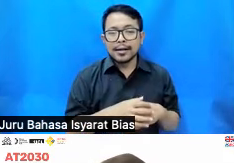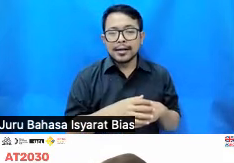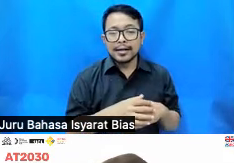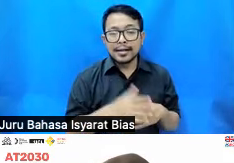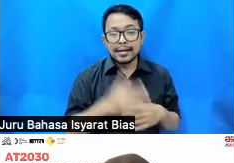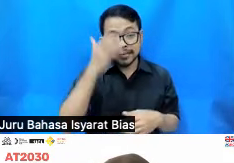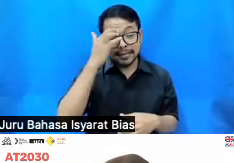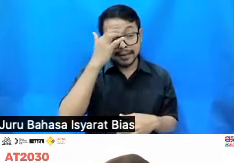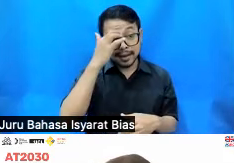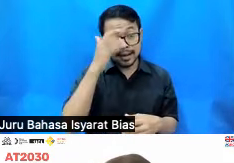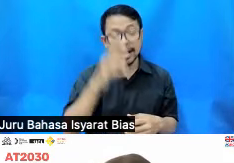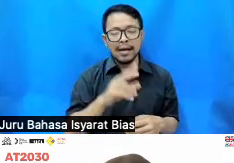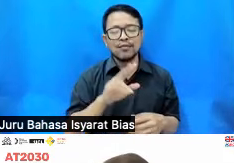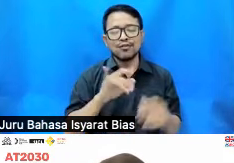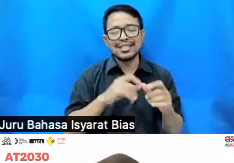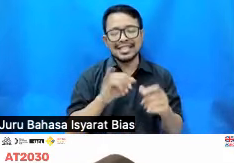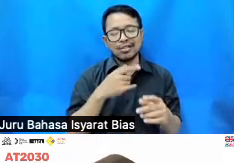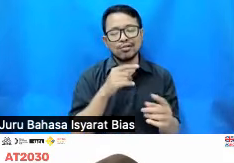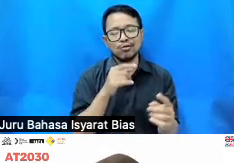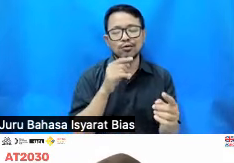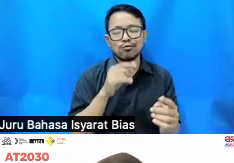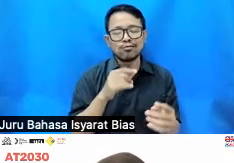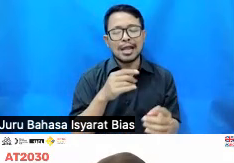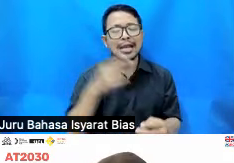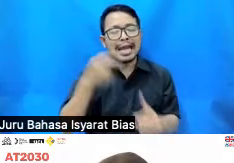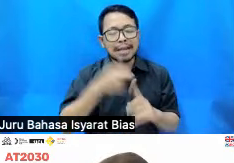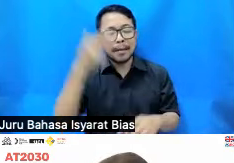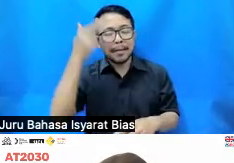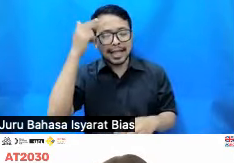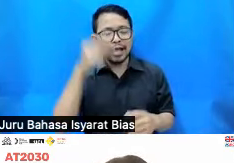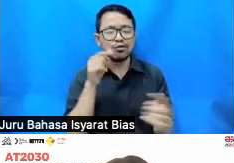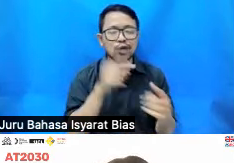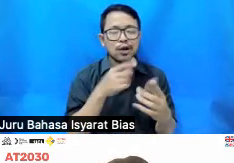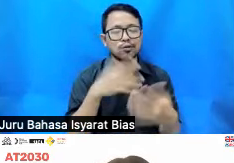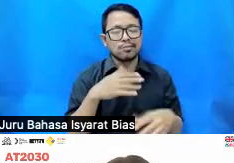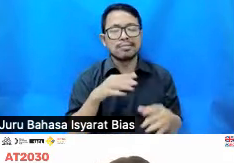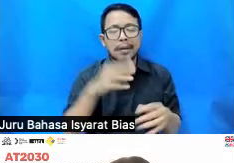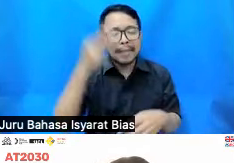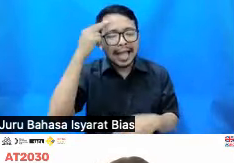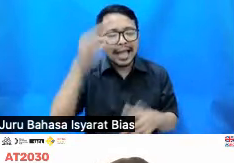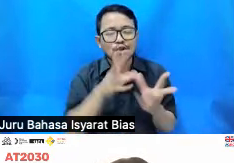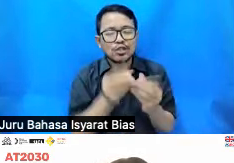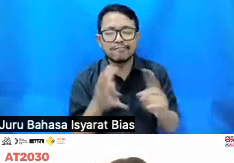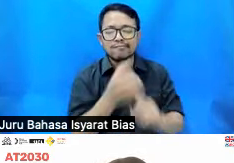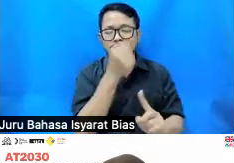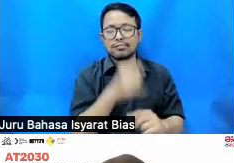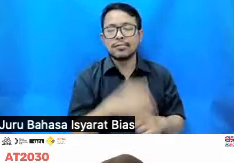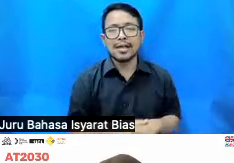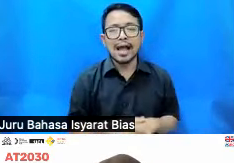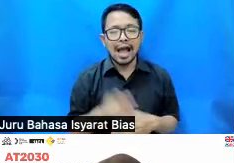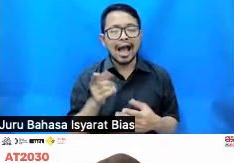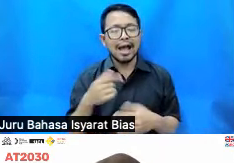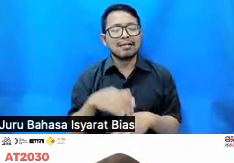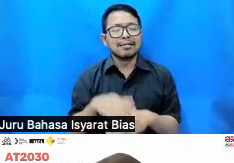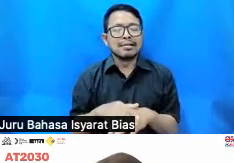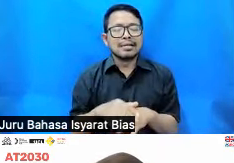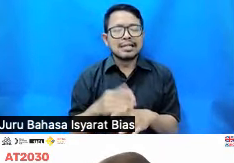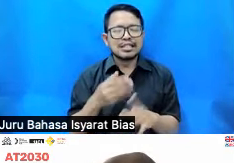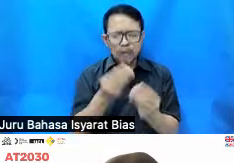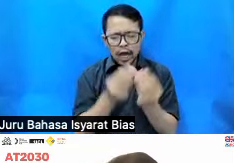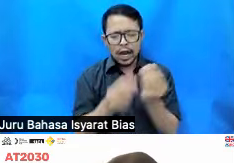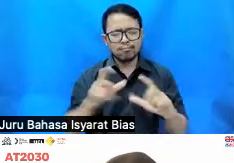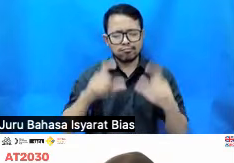is demonstrated by its history of leadership in this space across Indonesia, being the first city to